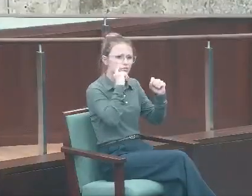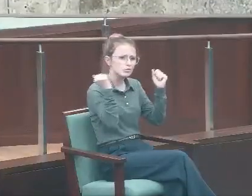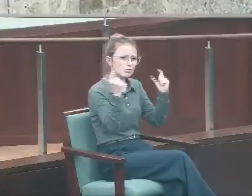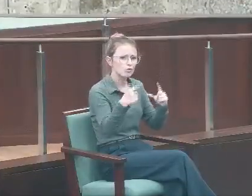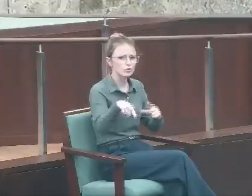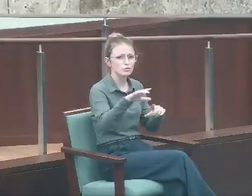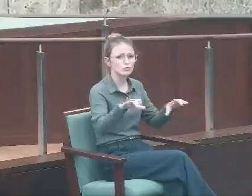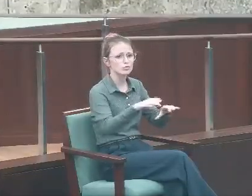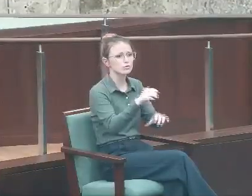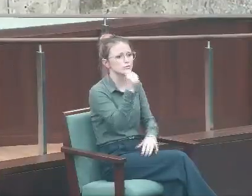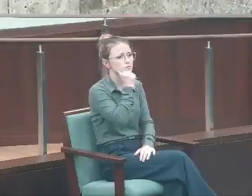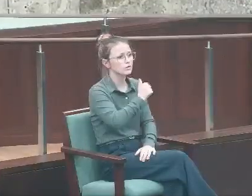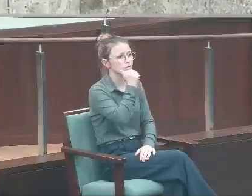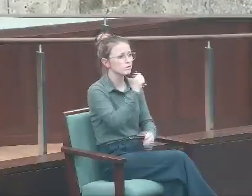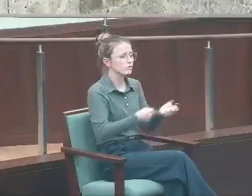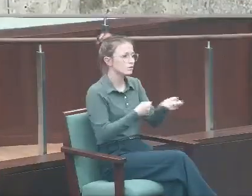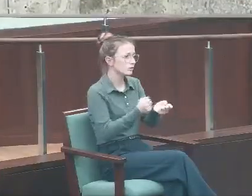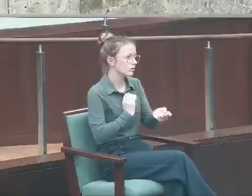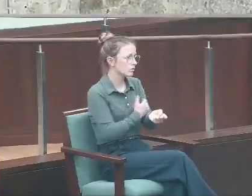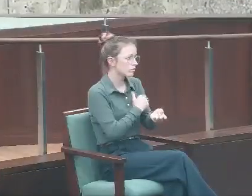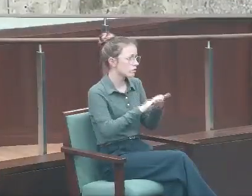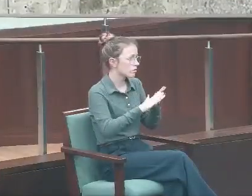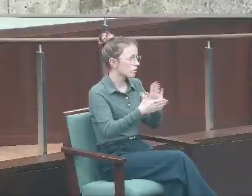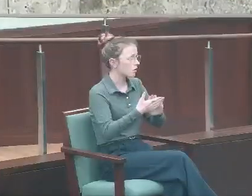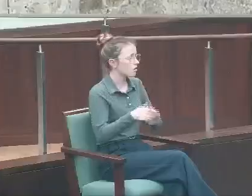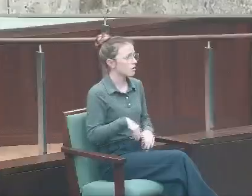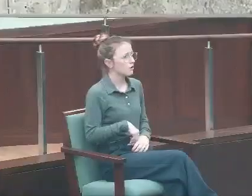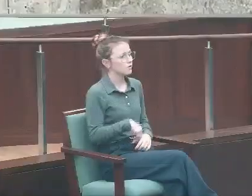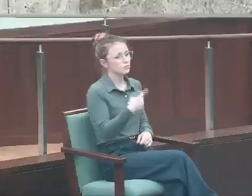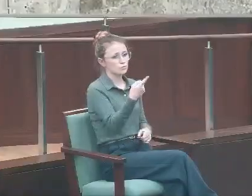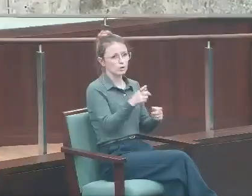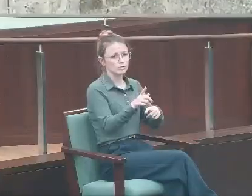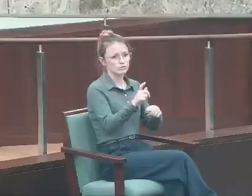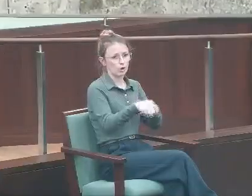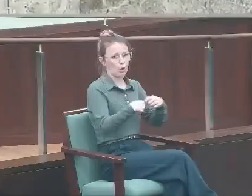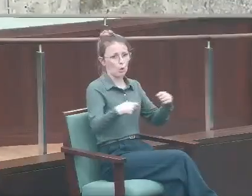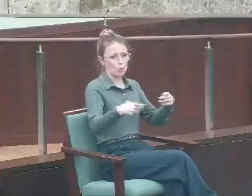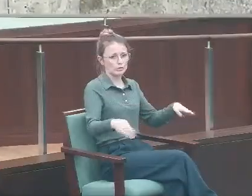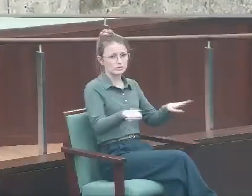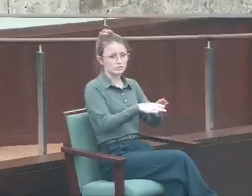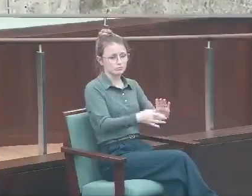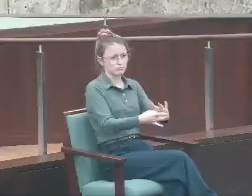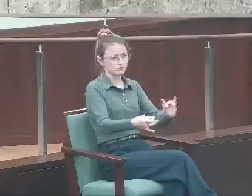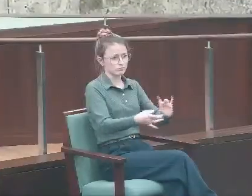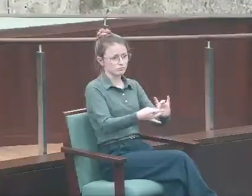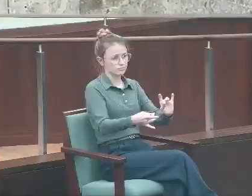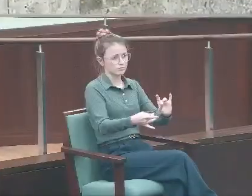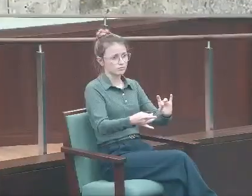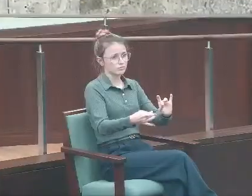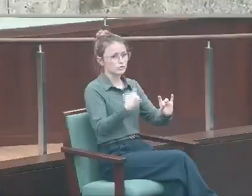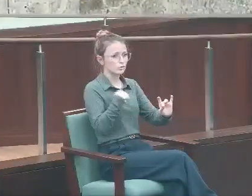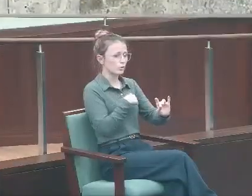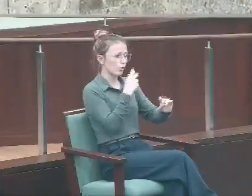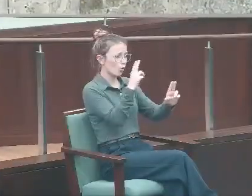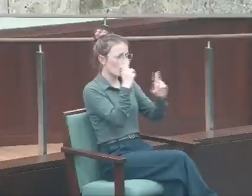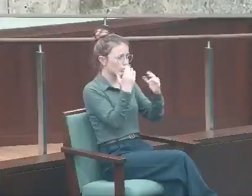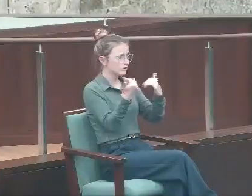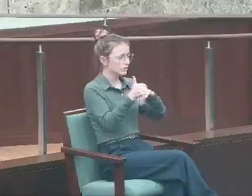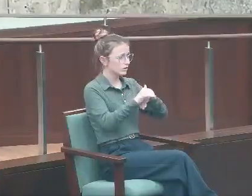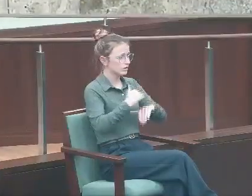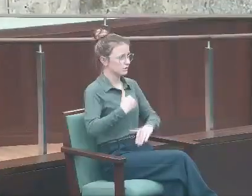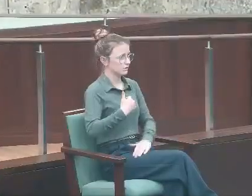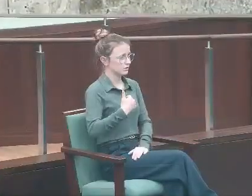on behalf of our community. I just have one closing remark, and that's that we are honored tonight to have